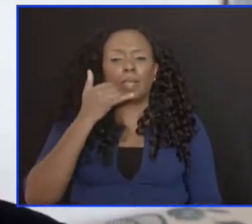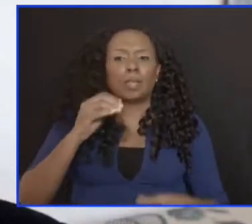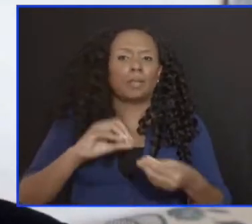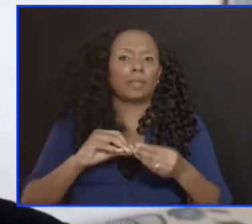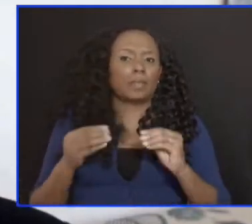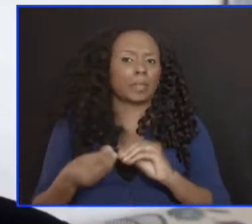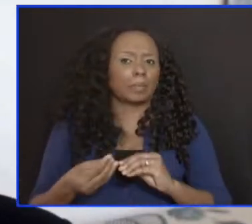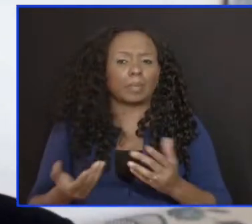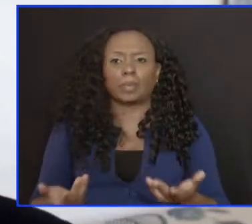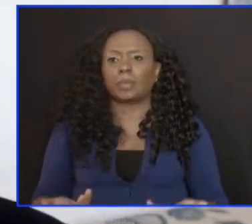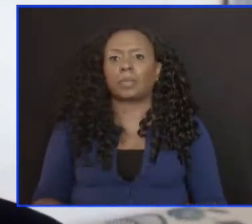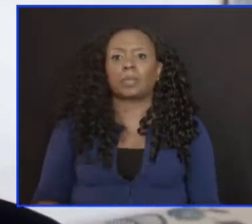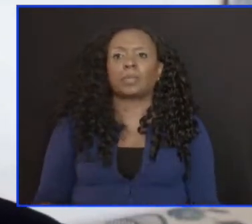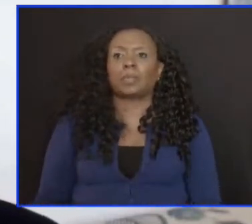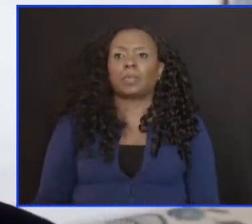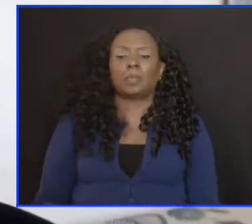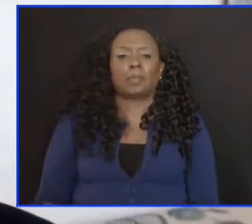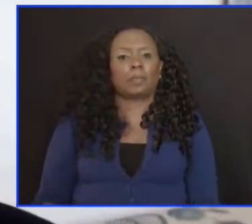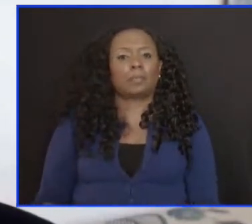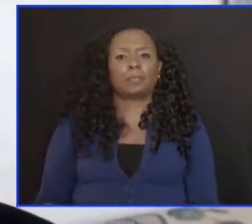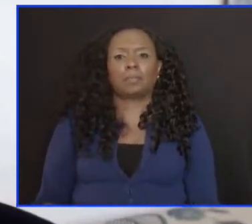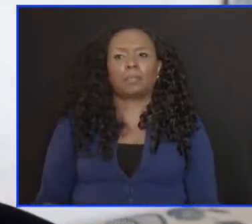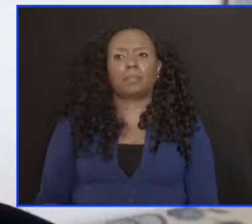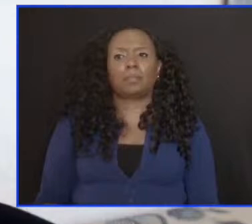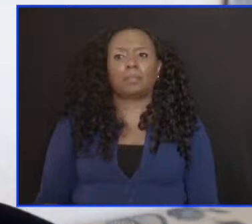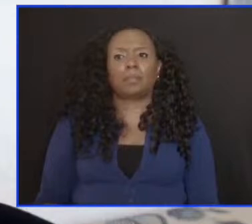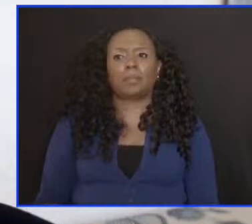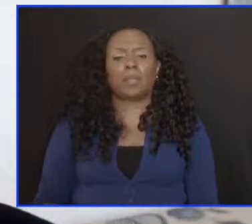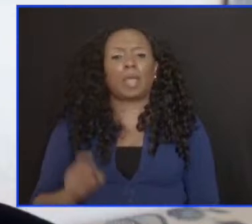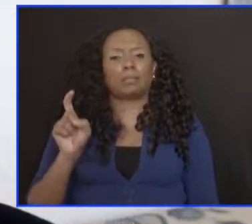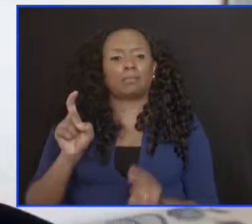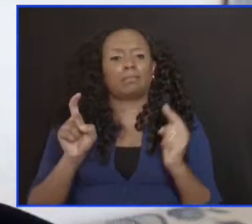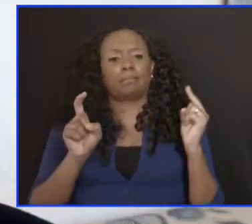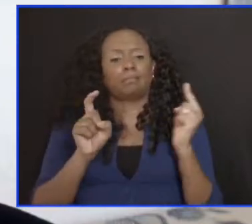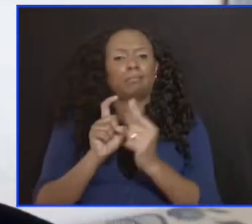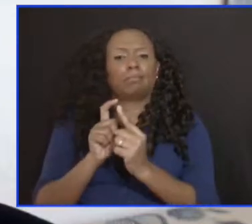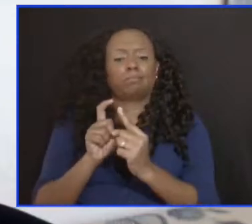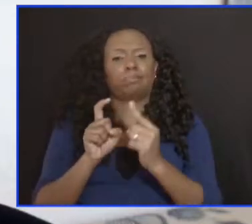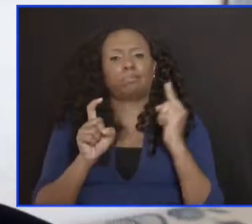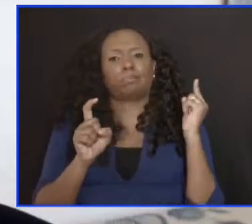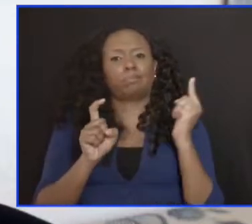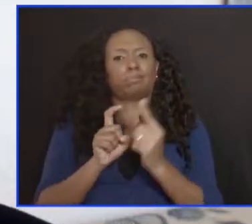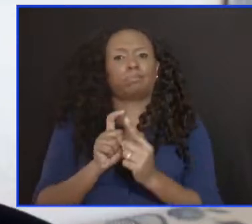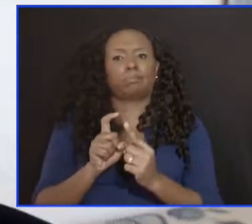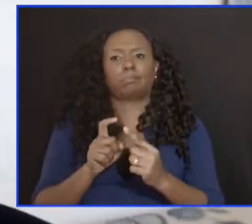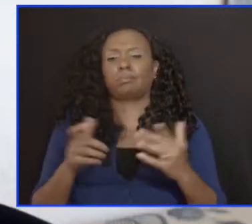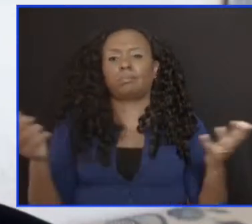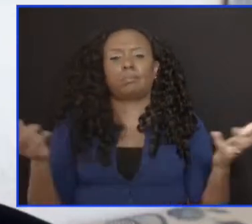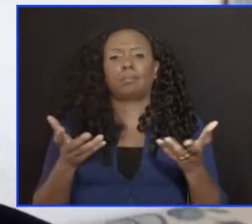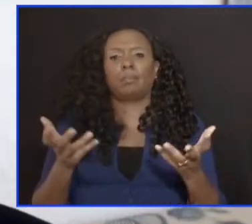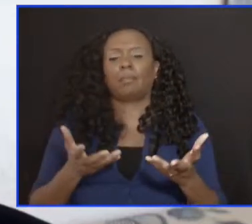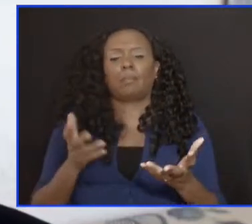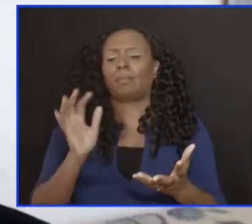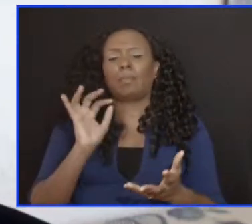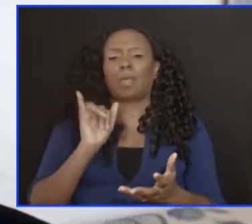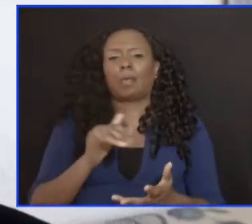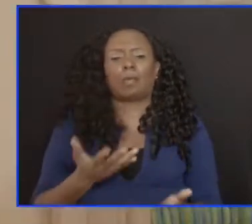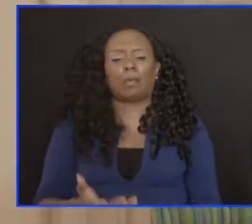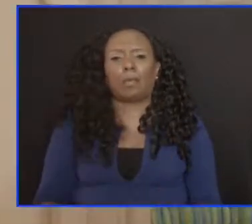that, and be tested for temperature as they enter the building. What's the position on